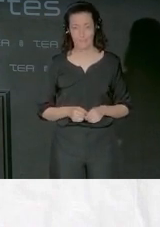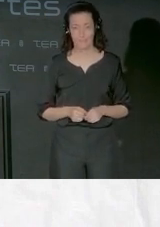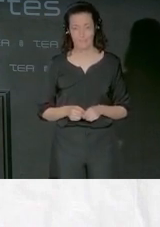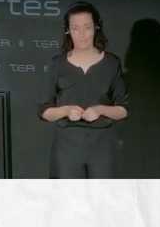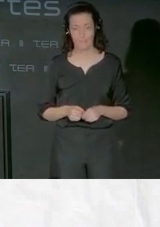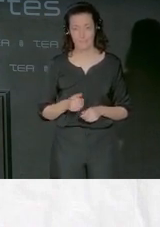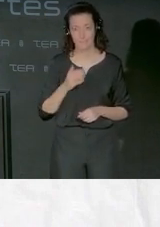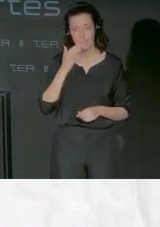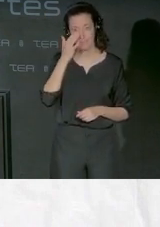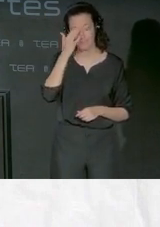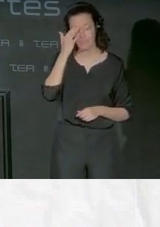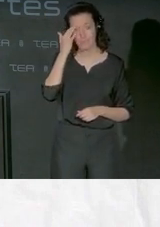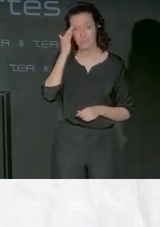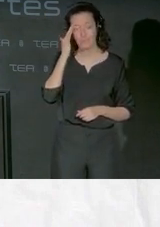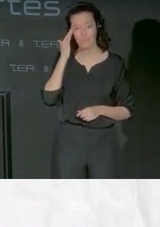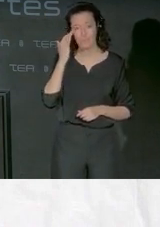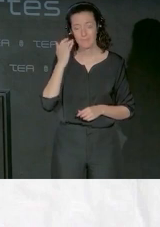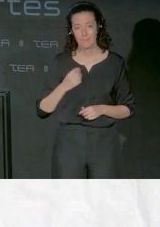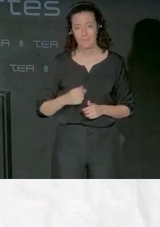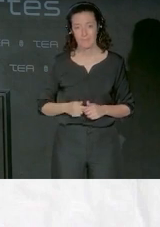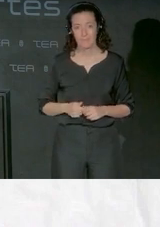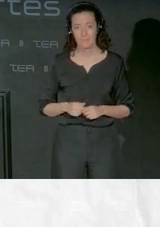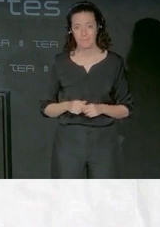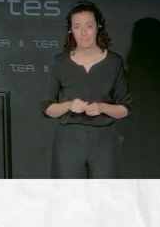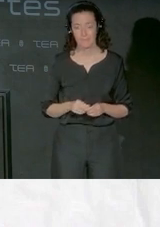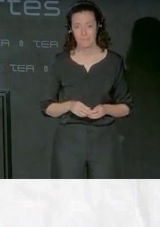there are big differences in the economic